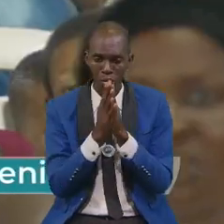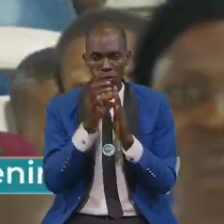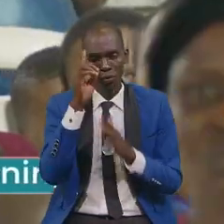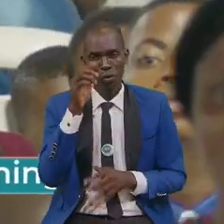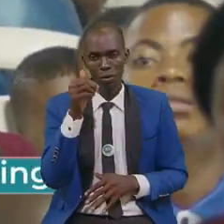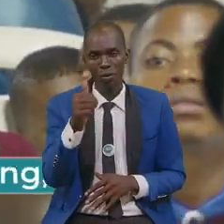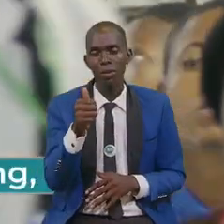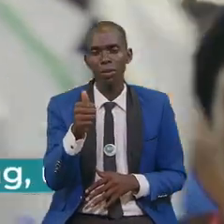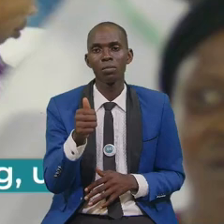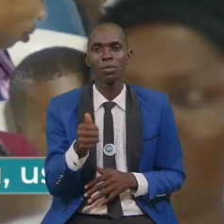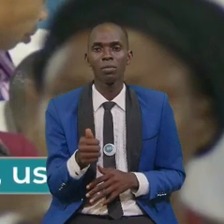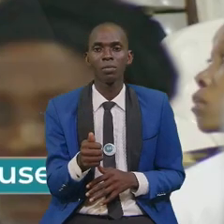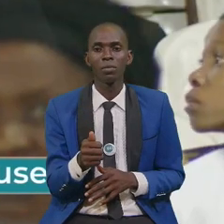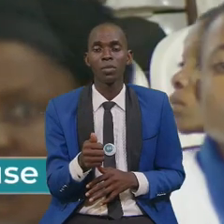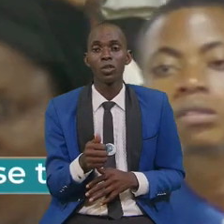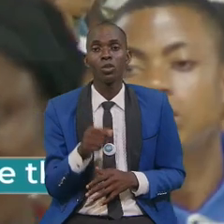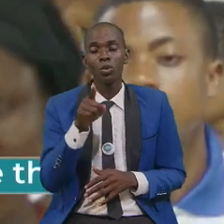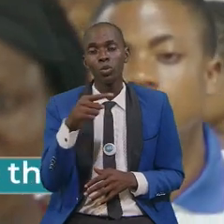Those who have given their life to Christ,